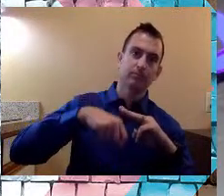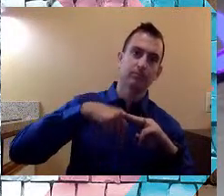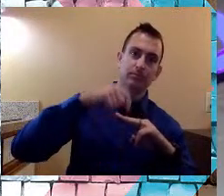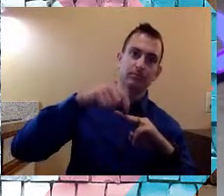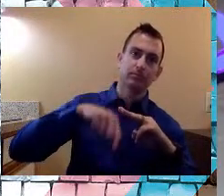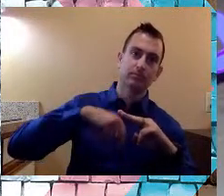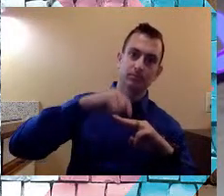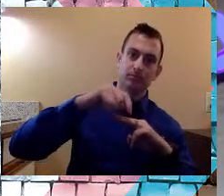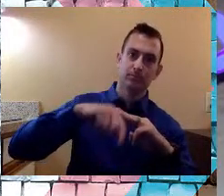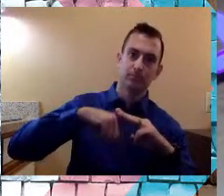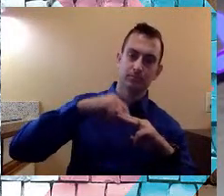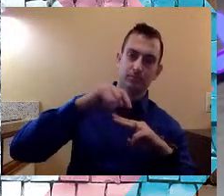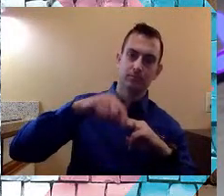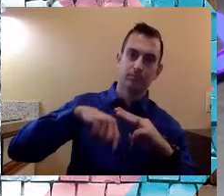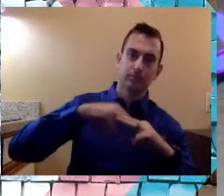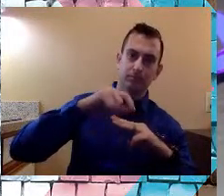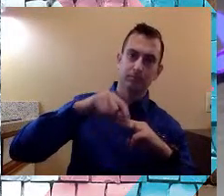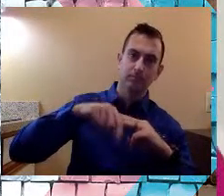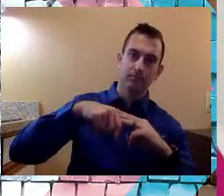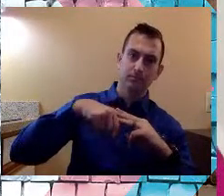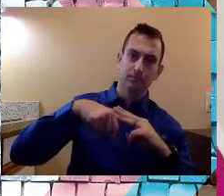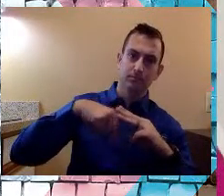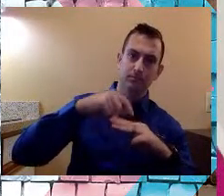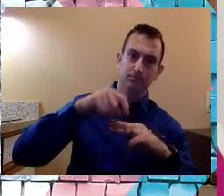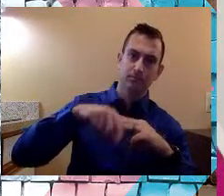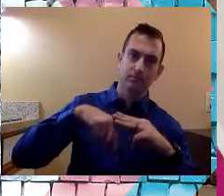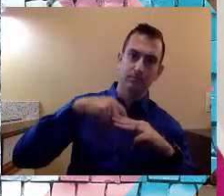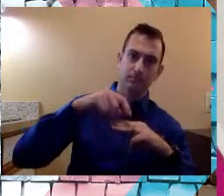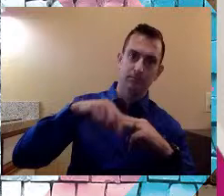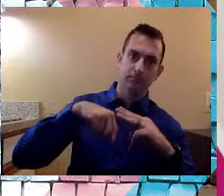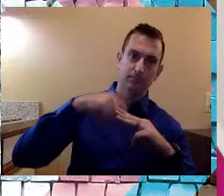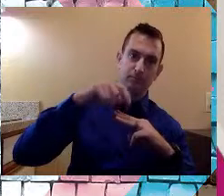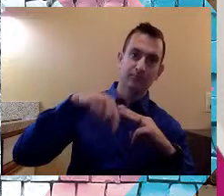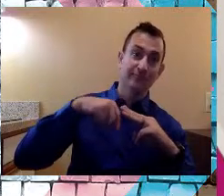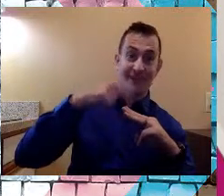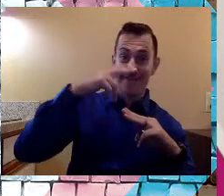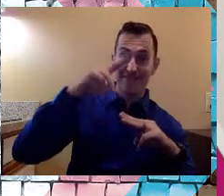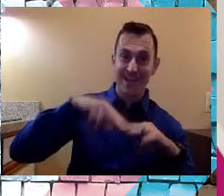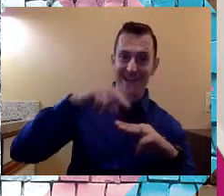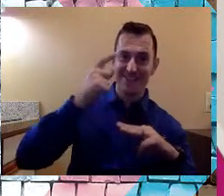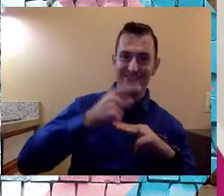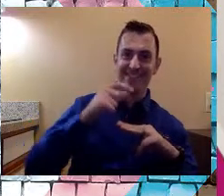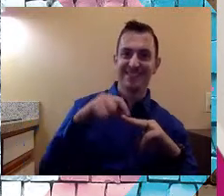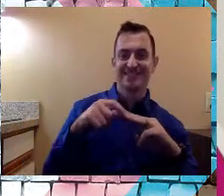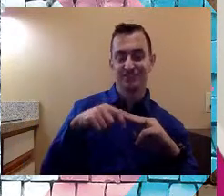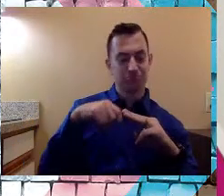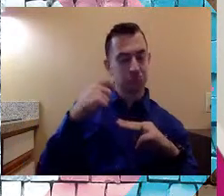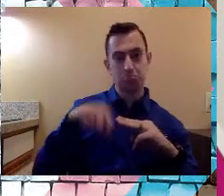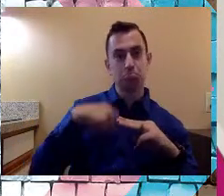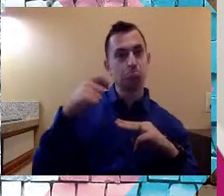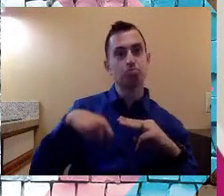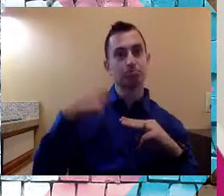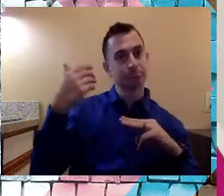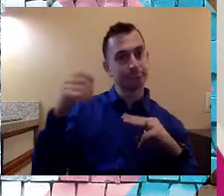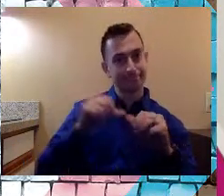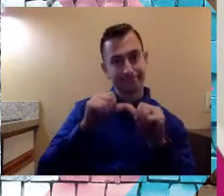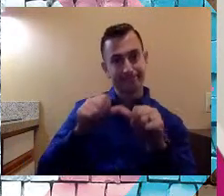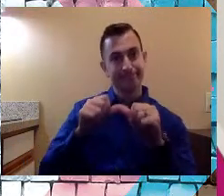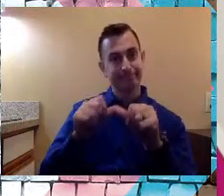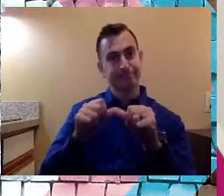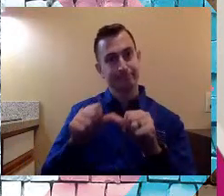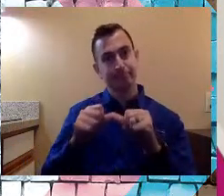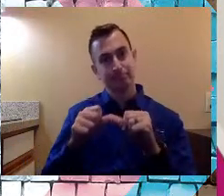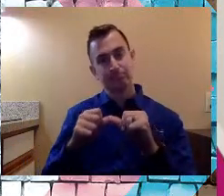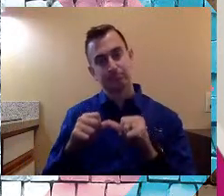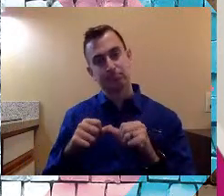now we're wrapping our own hands or our fingers, that's kind of fun. And you just keep wrapping. And you can wrap, it's okay